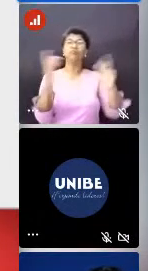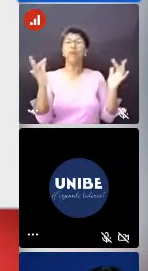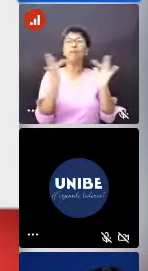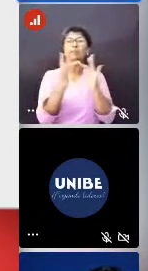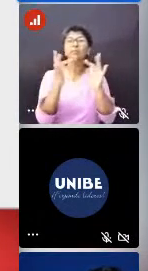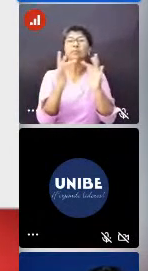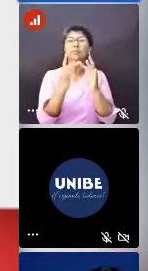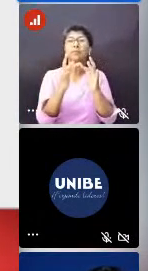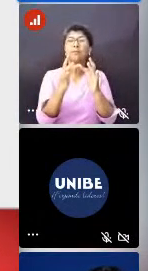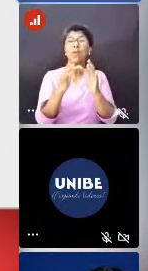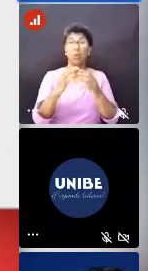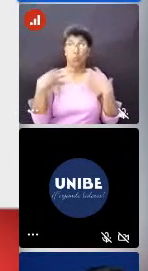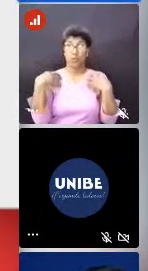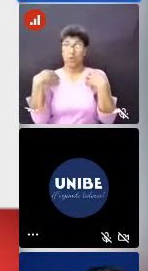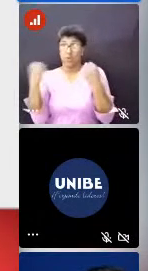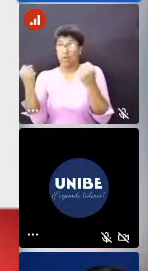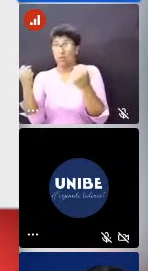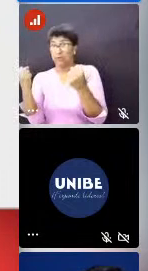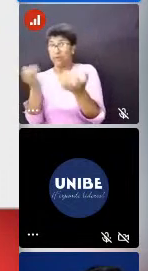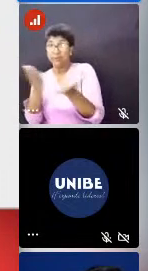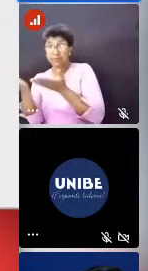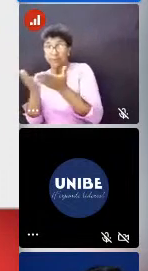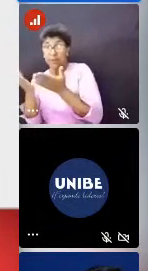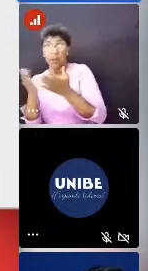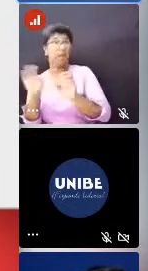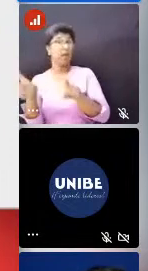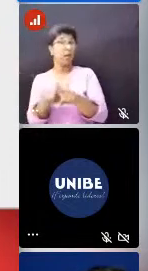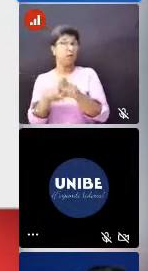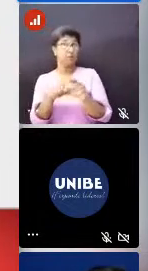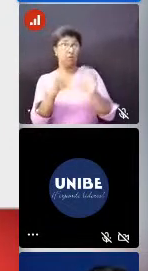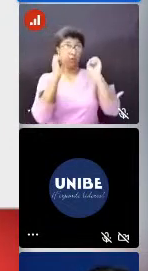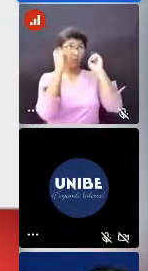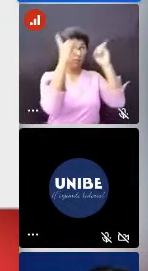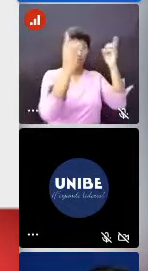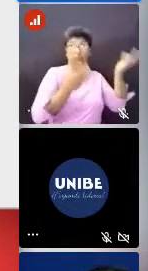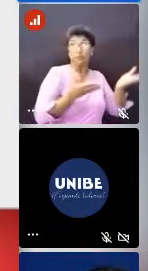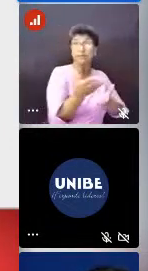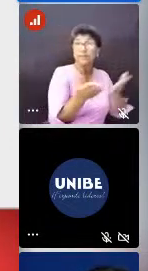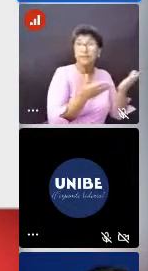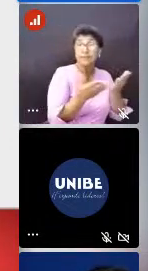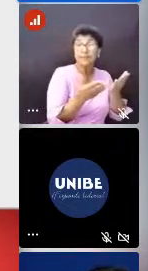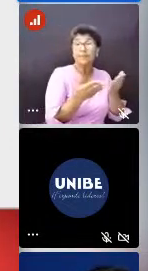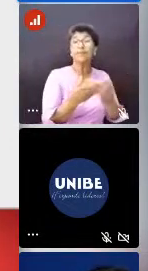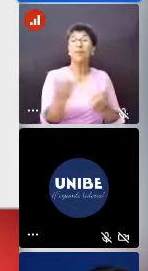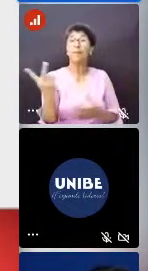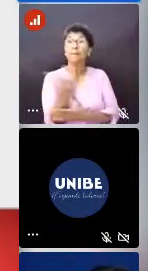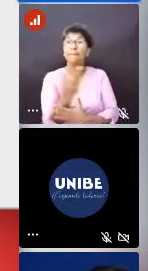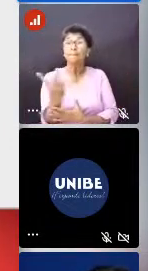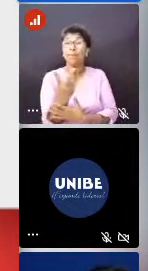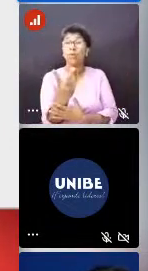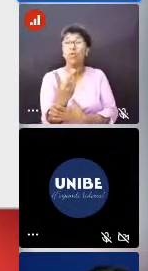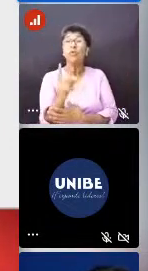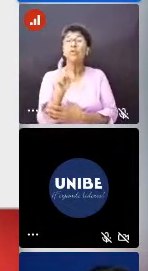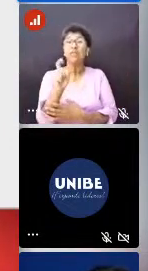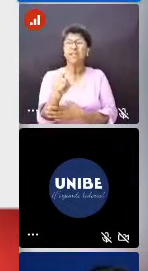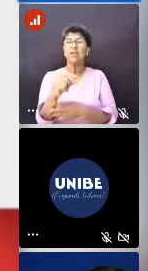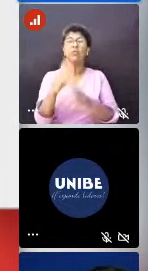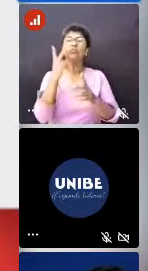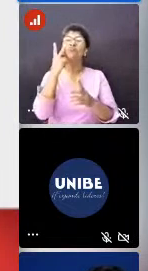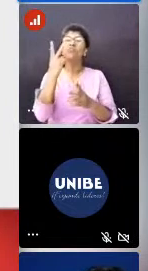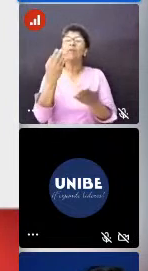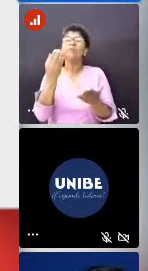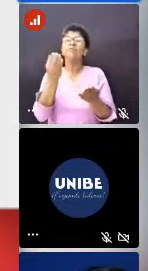the health service or the education services, there should be a diagnosis and